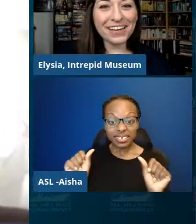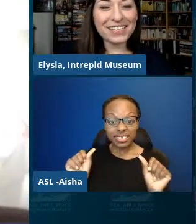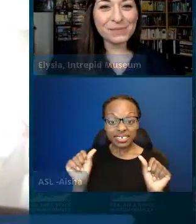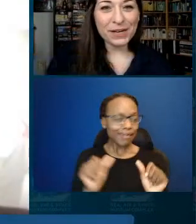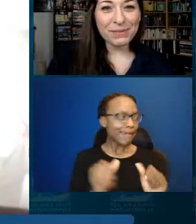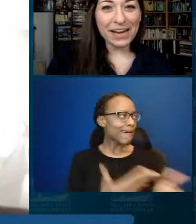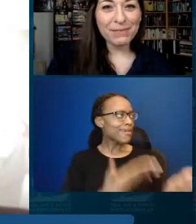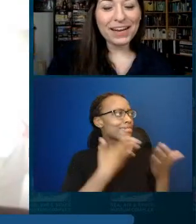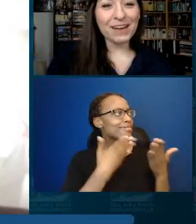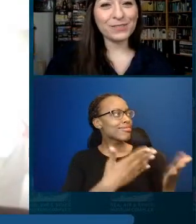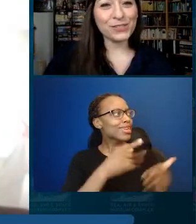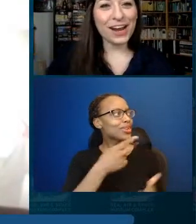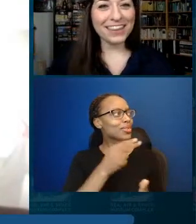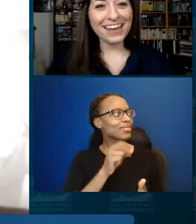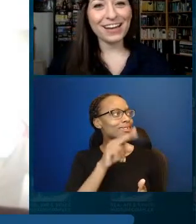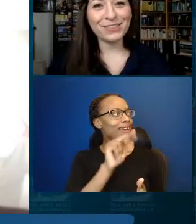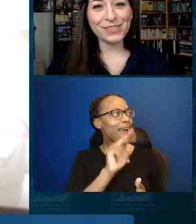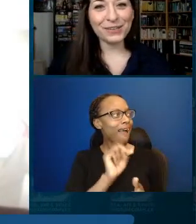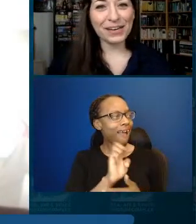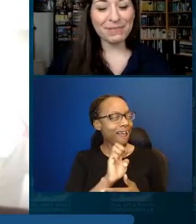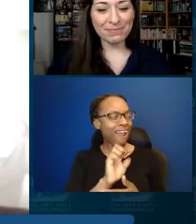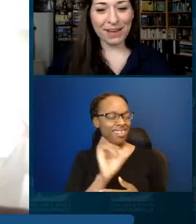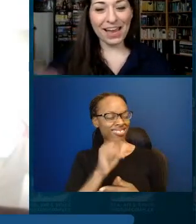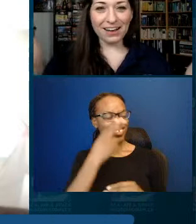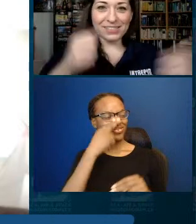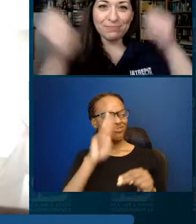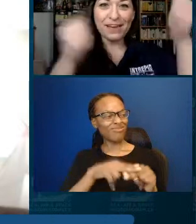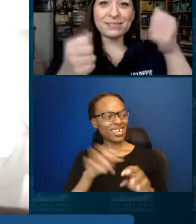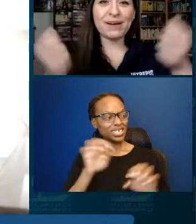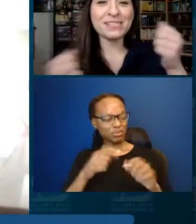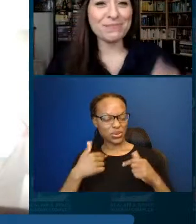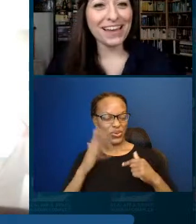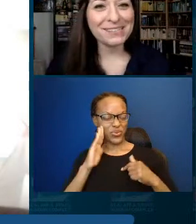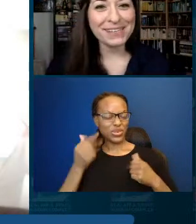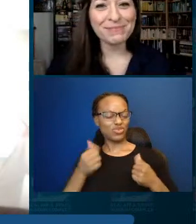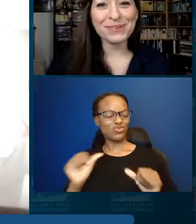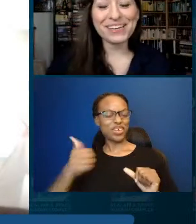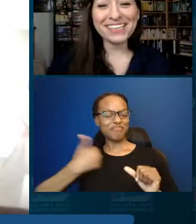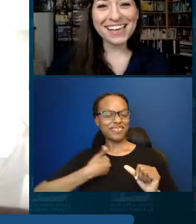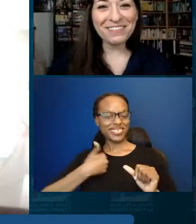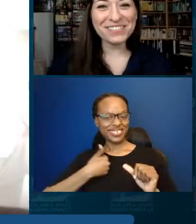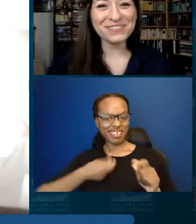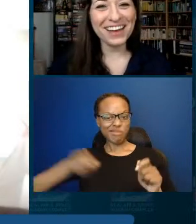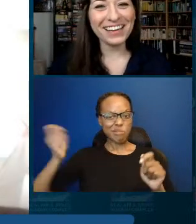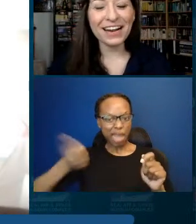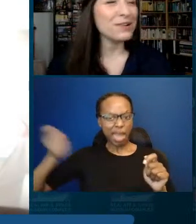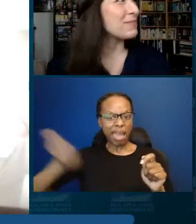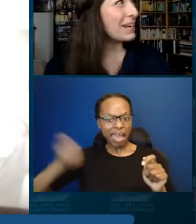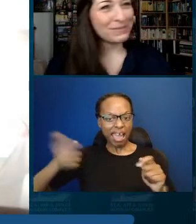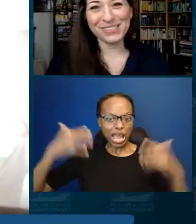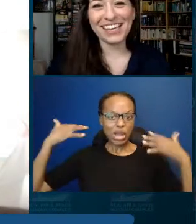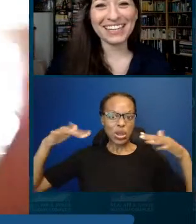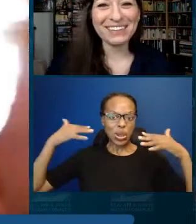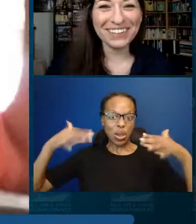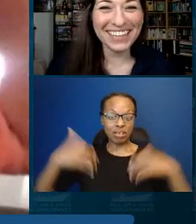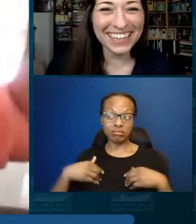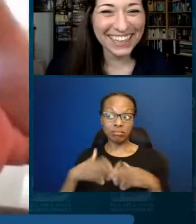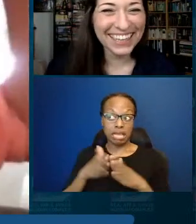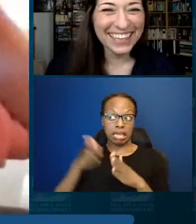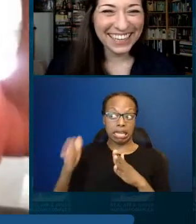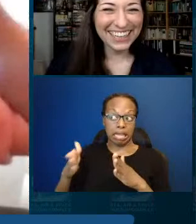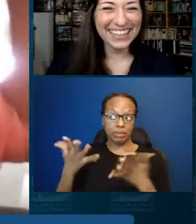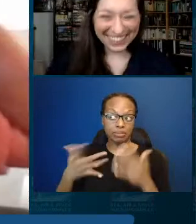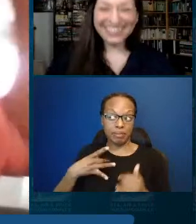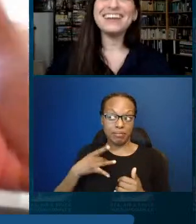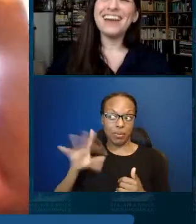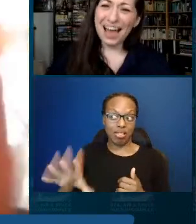a fun experiment. I'm going to have to try that now, too, in my house, and bang some pots and pans, make some noise. How much fun. I don't know if my neighbors Great stress reliever